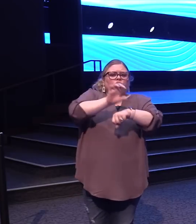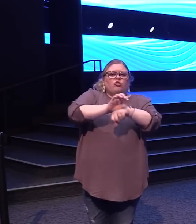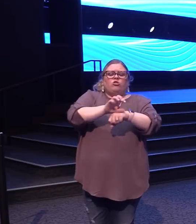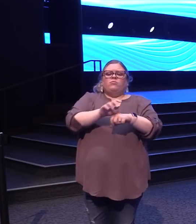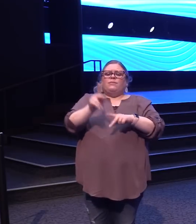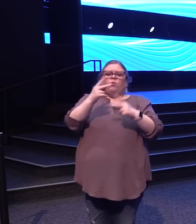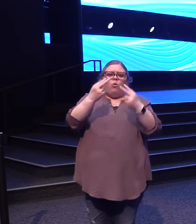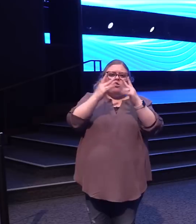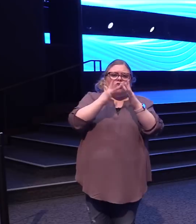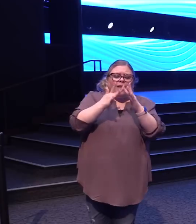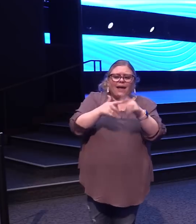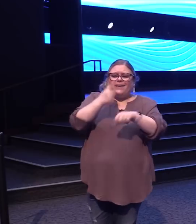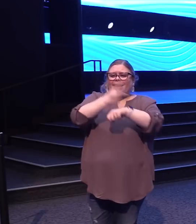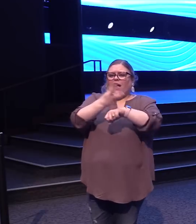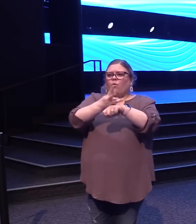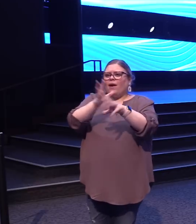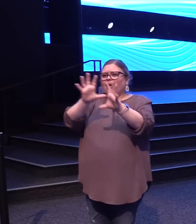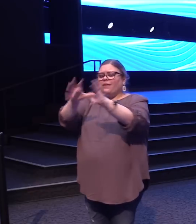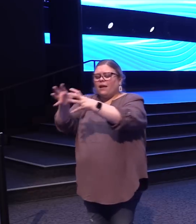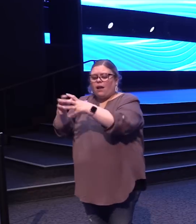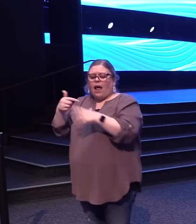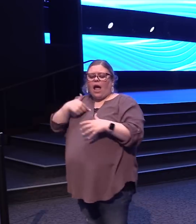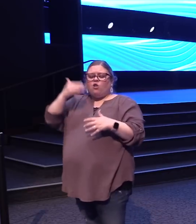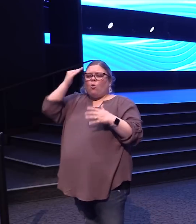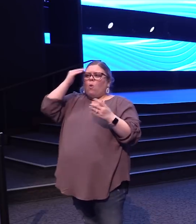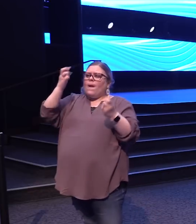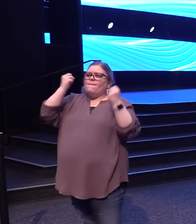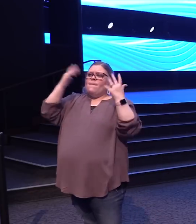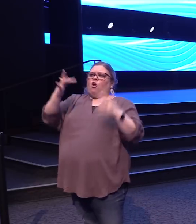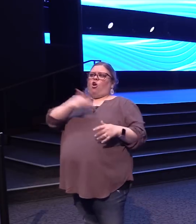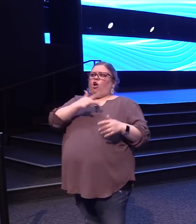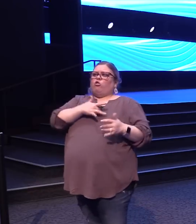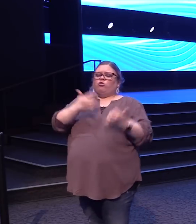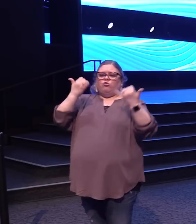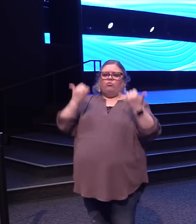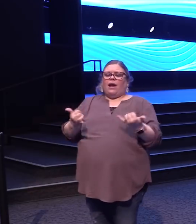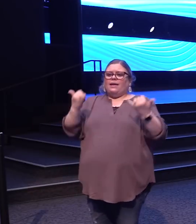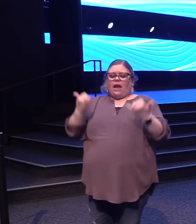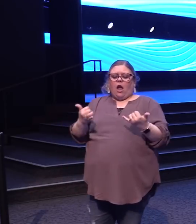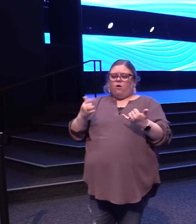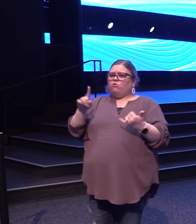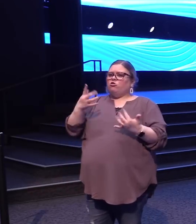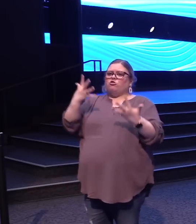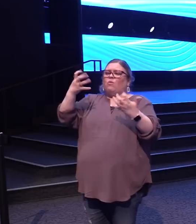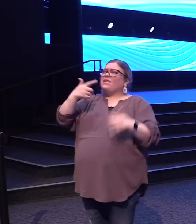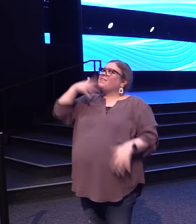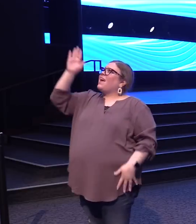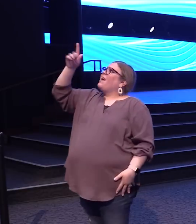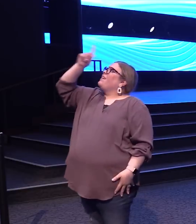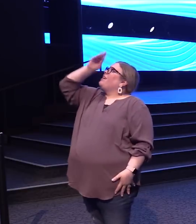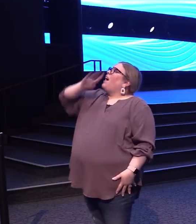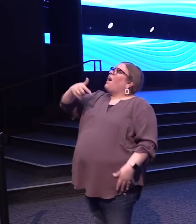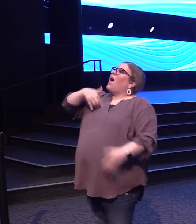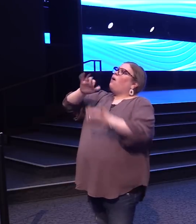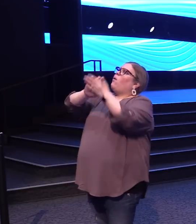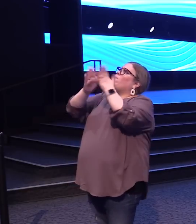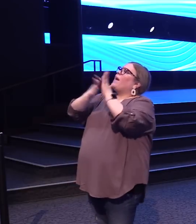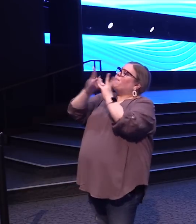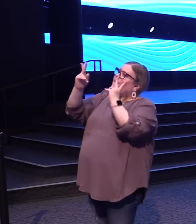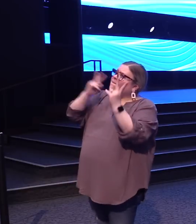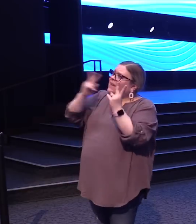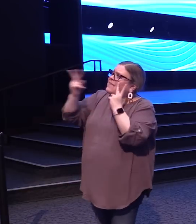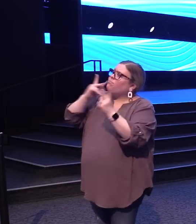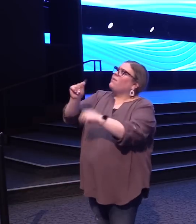and in the gatherings, I know that there are many hearts right now who just want to reach out to God to say, God, I want to become a visible